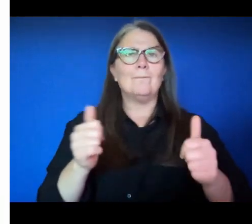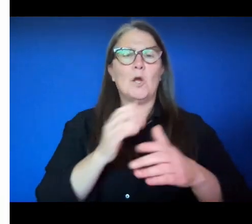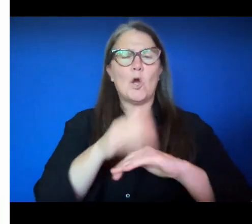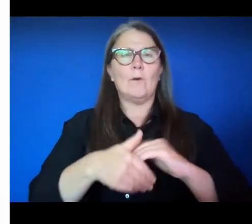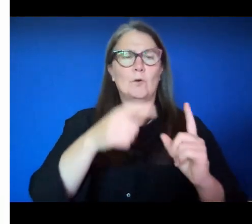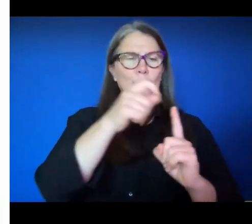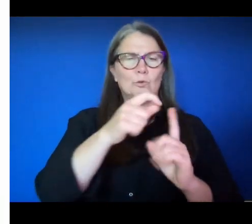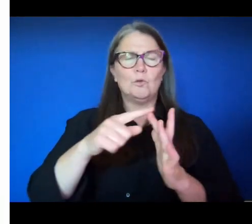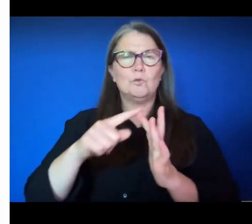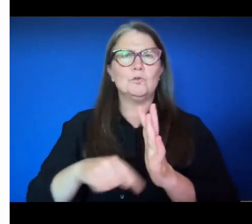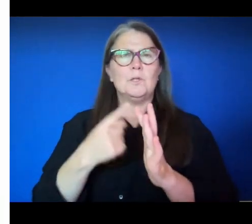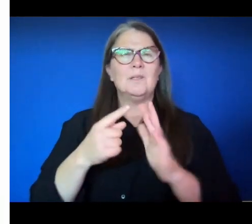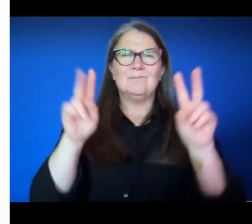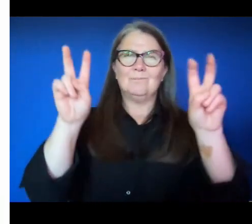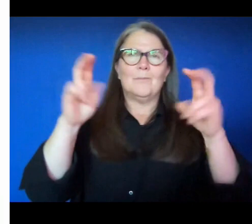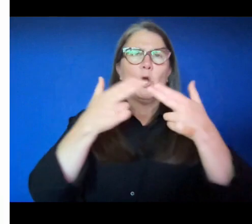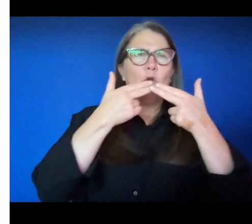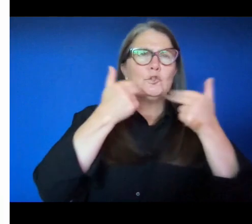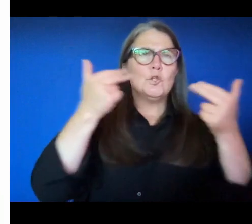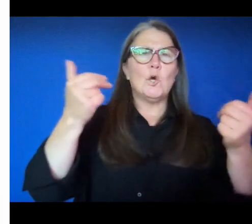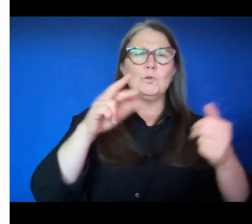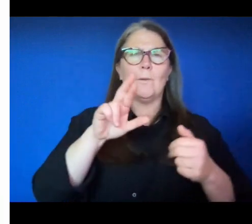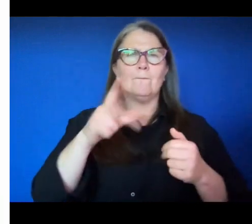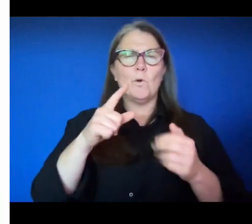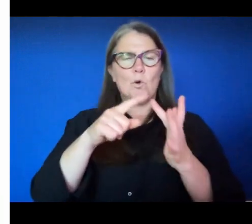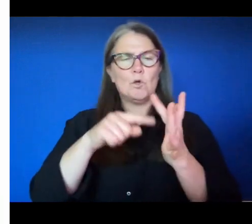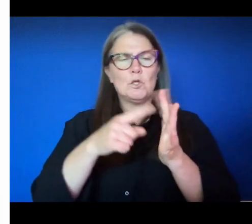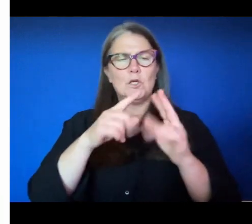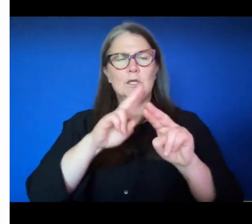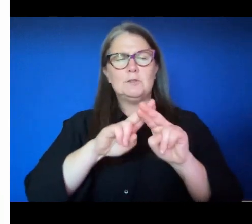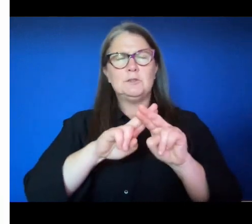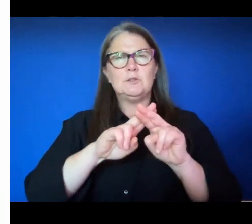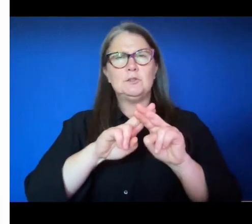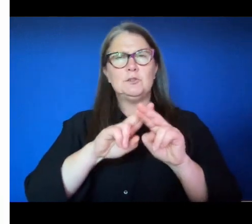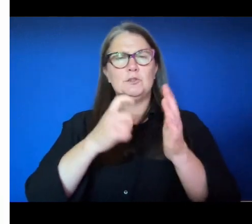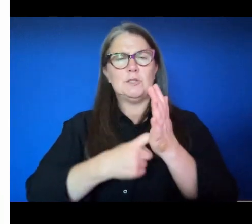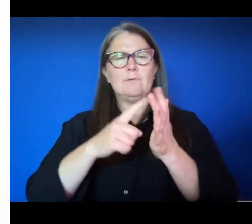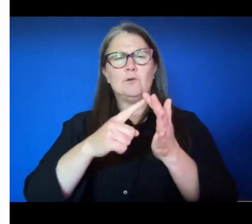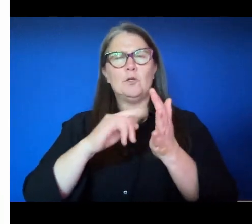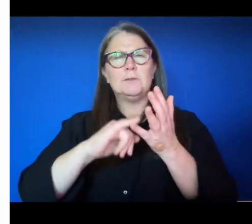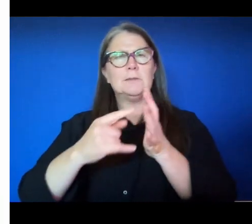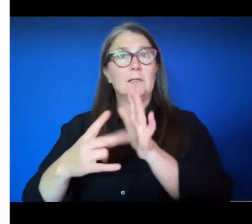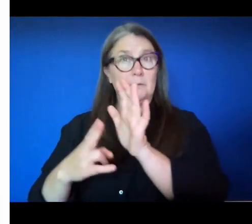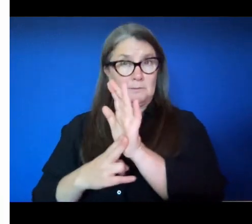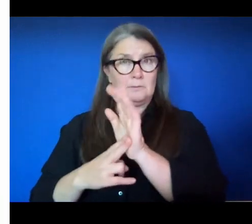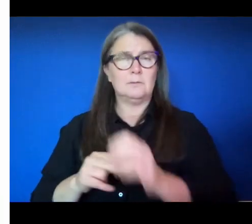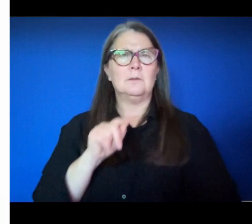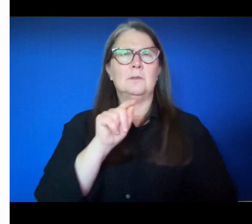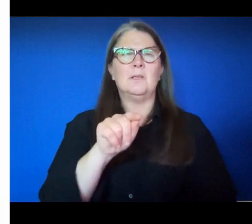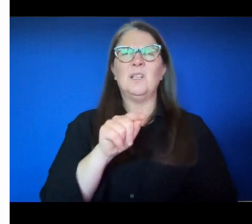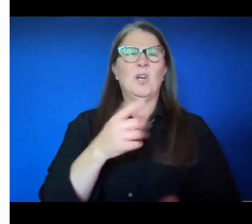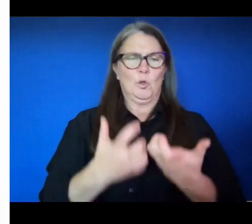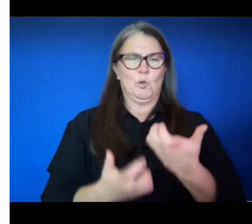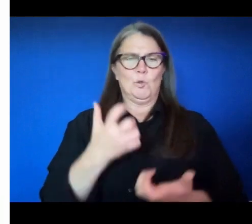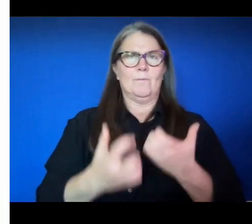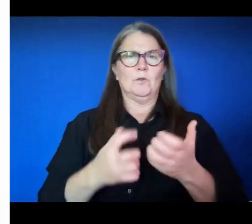and I had silhouettes facing each other, and one at the University of Virginia was I had